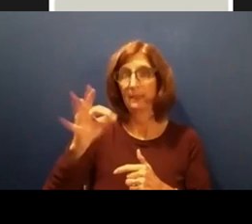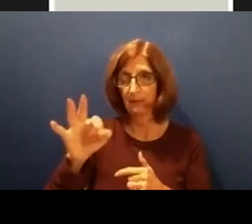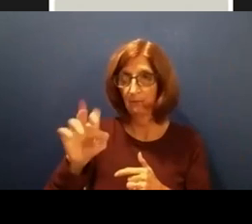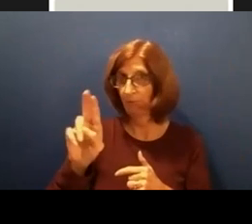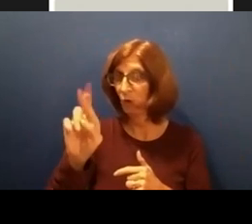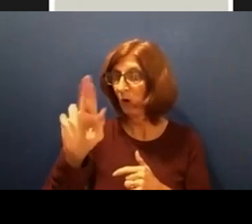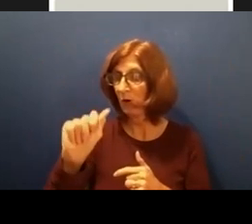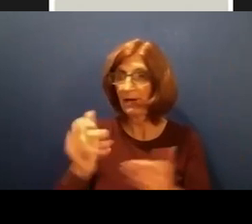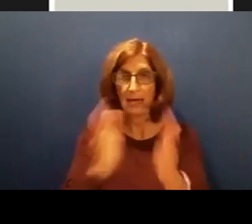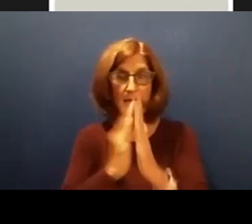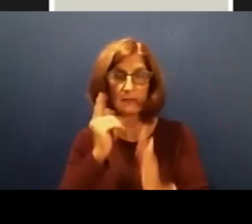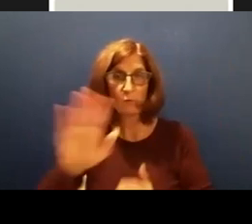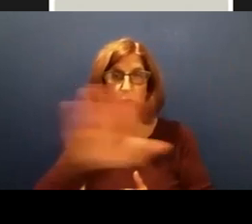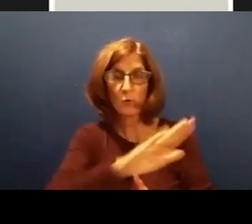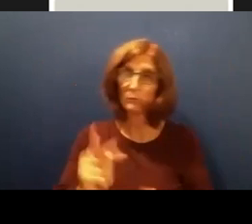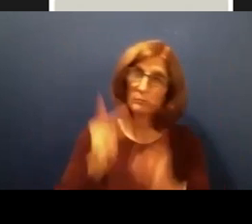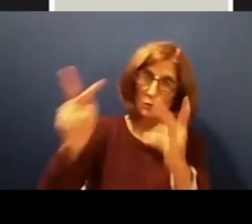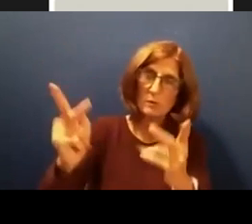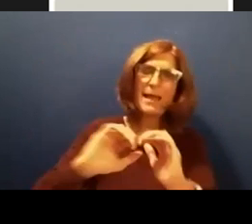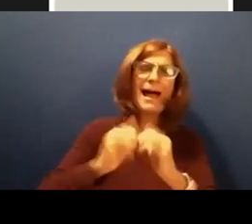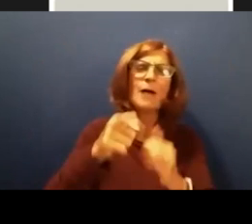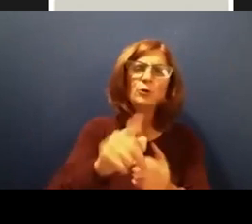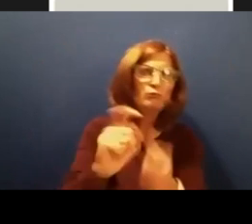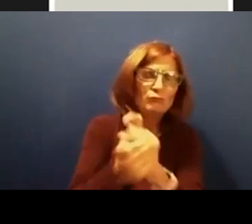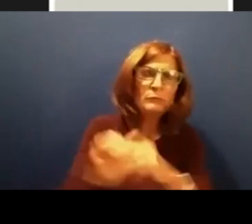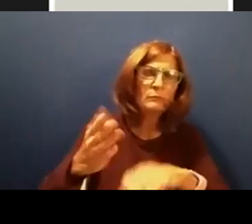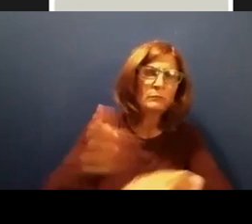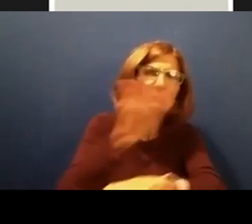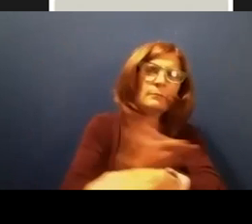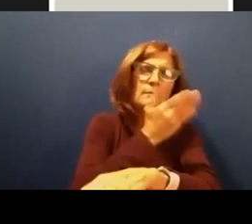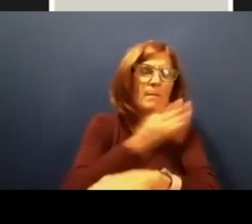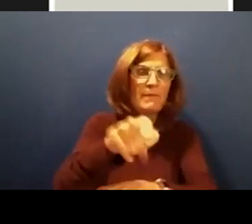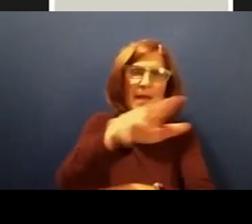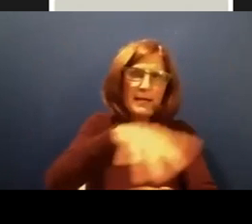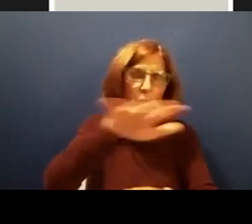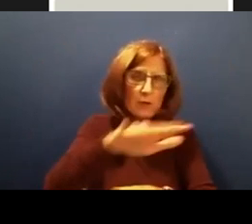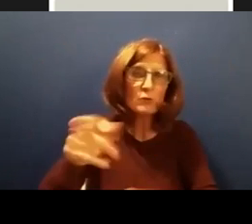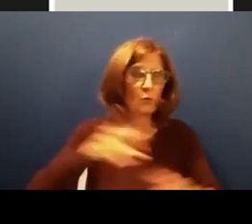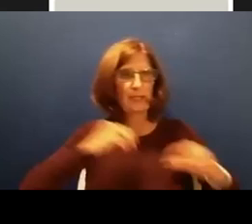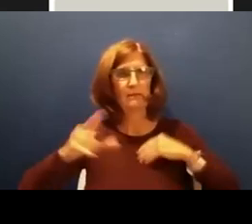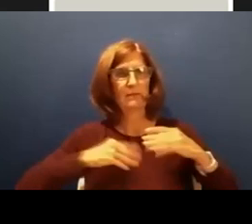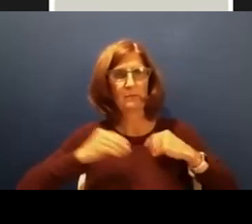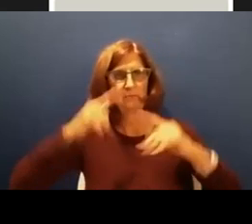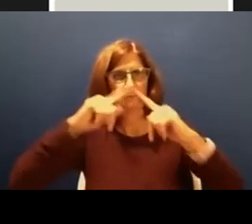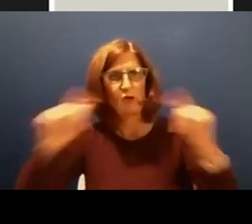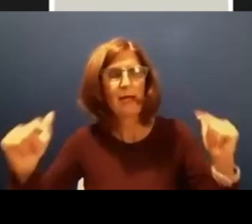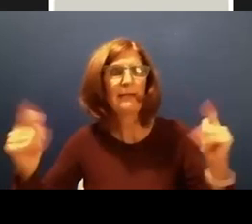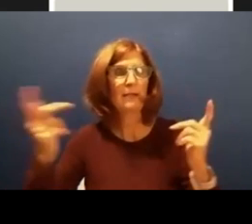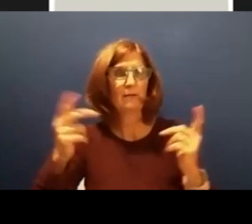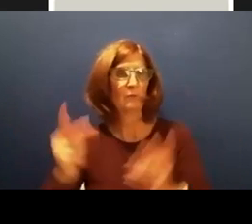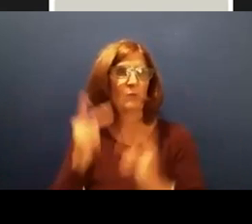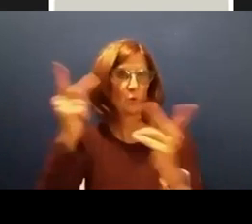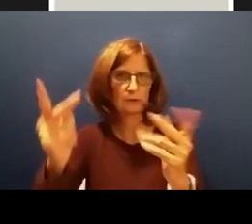for proposals seeking redevelopment teams to purchase and redevelop this 5th and Dinwiddie site.